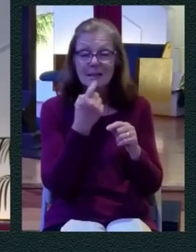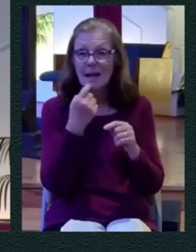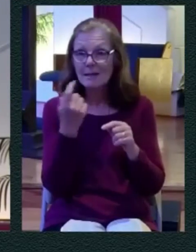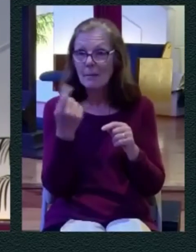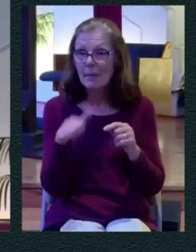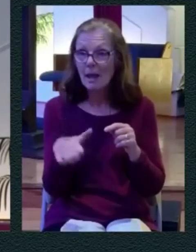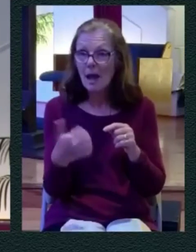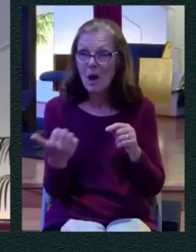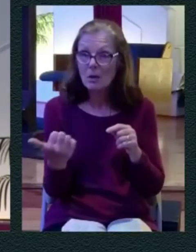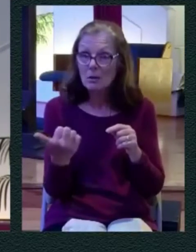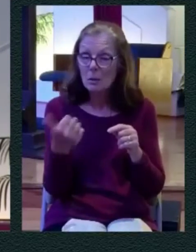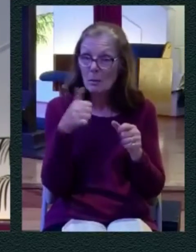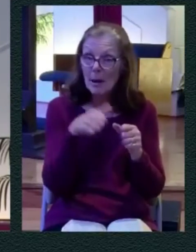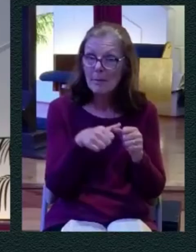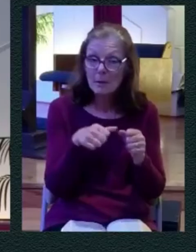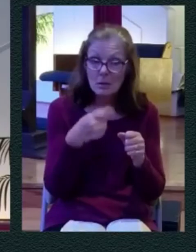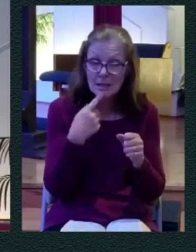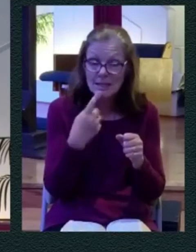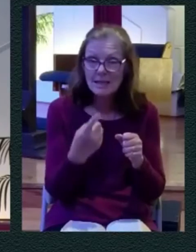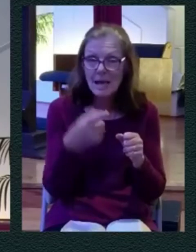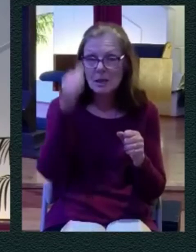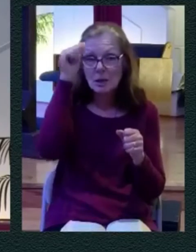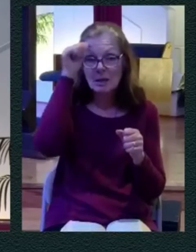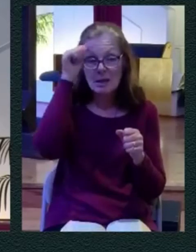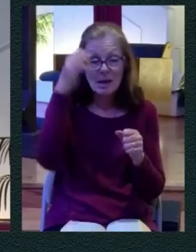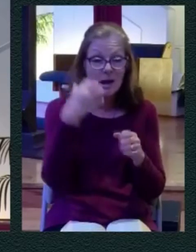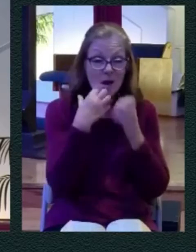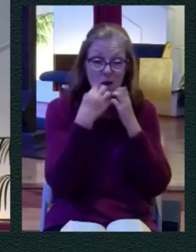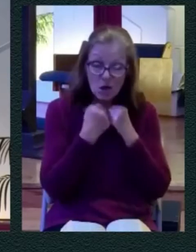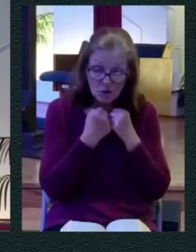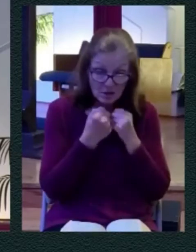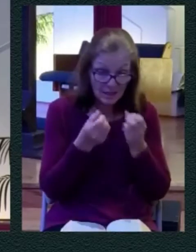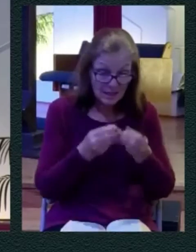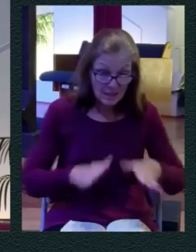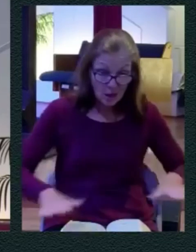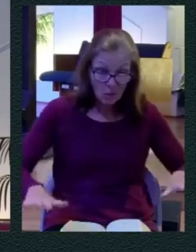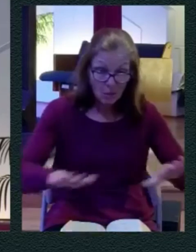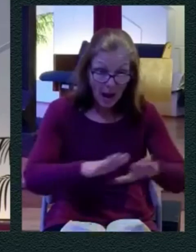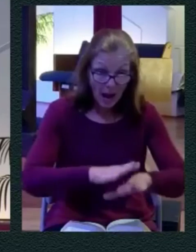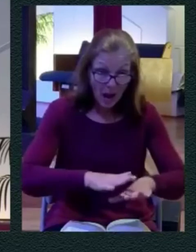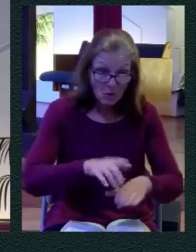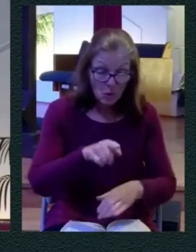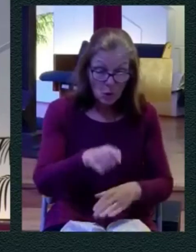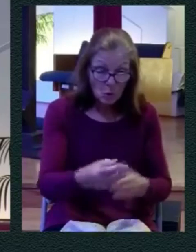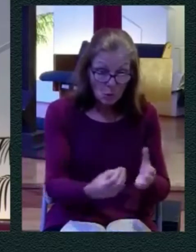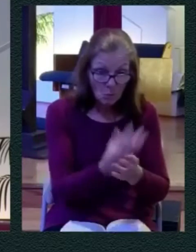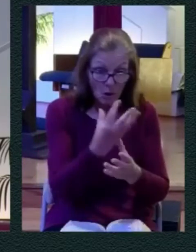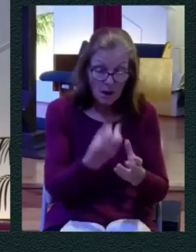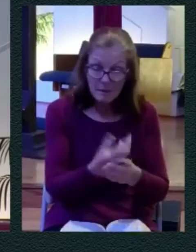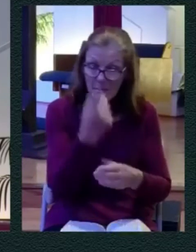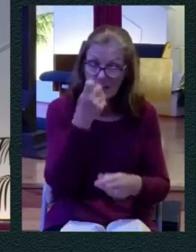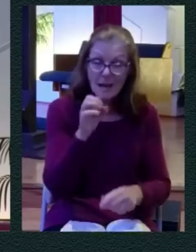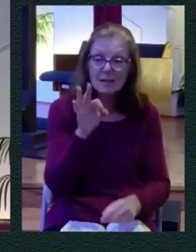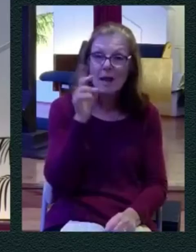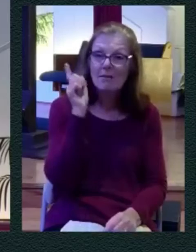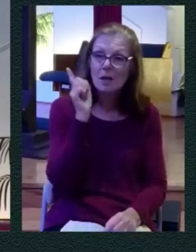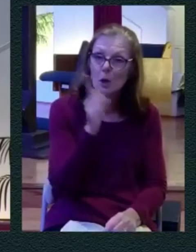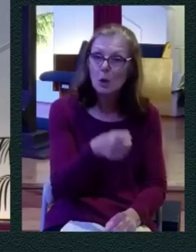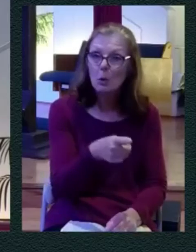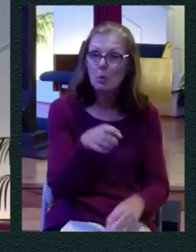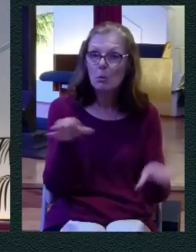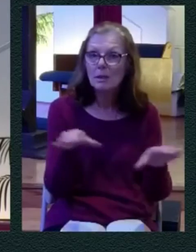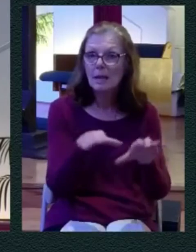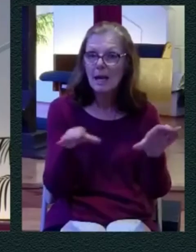You remember what He said to Adam? Cursed is the ground because of you. And in toil and hard